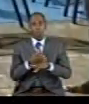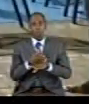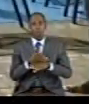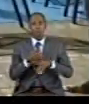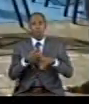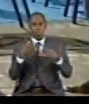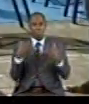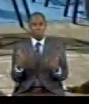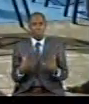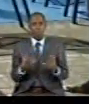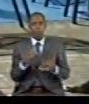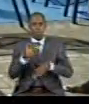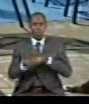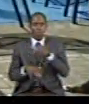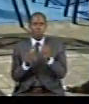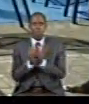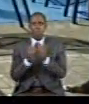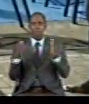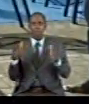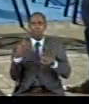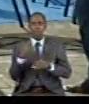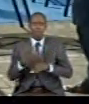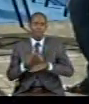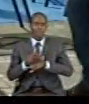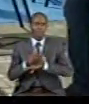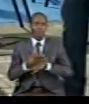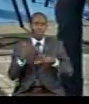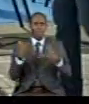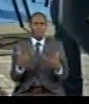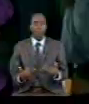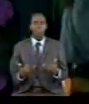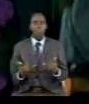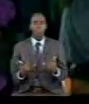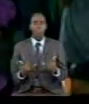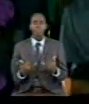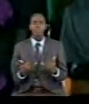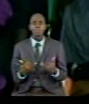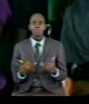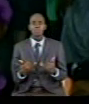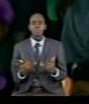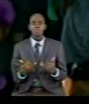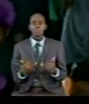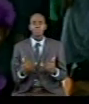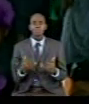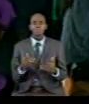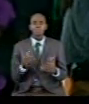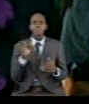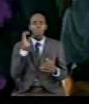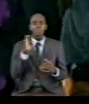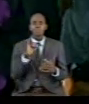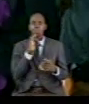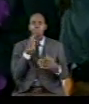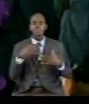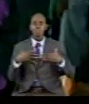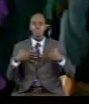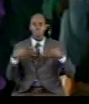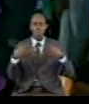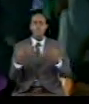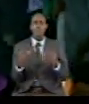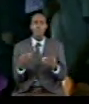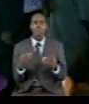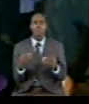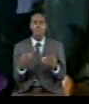healed. I'm Put healed. Your hands together. I'm healed now. Yes, you are.